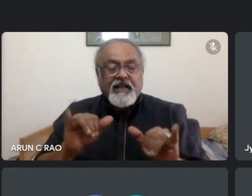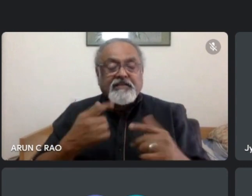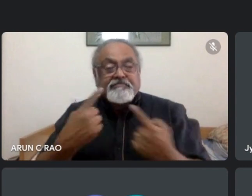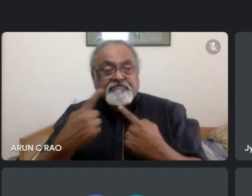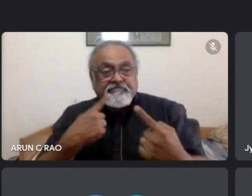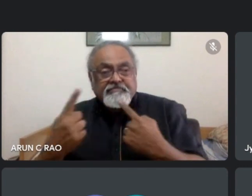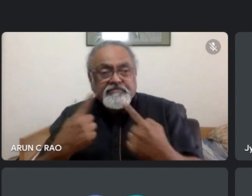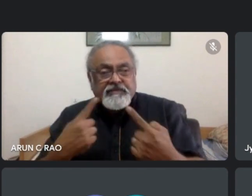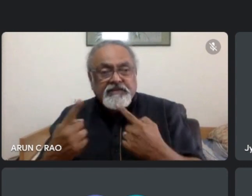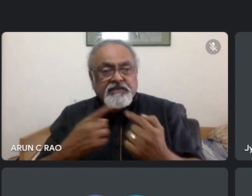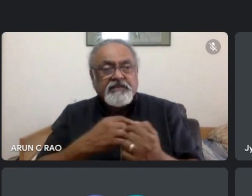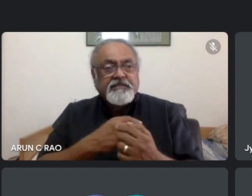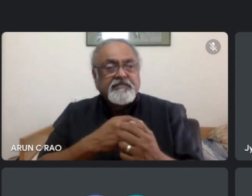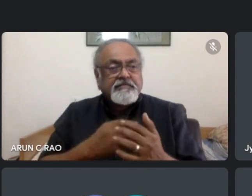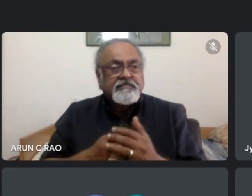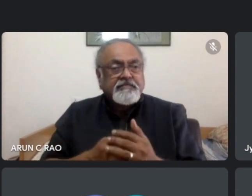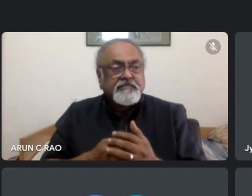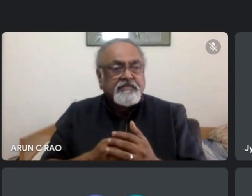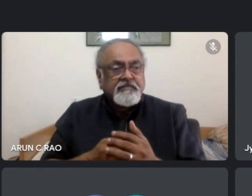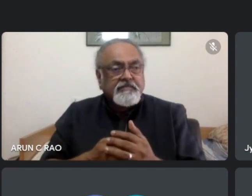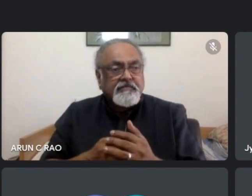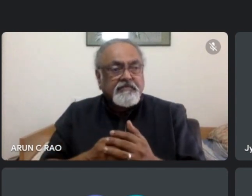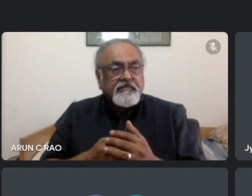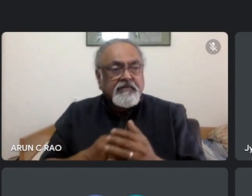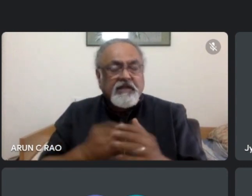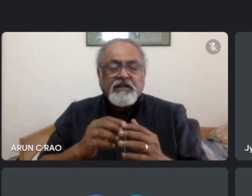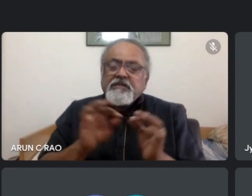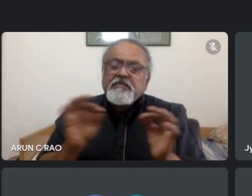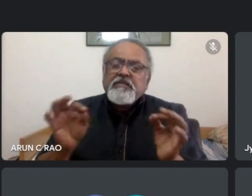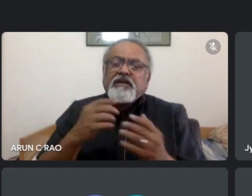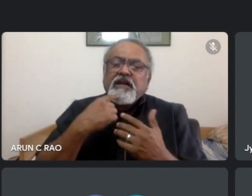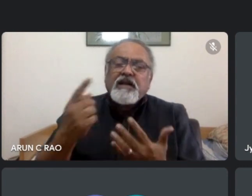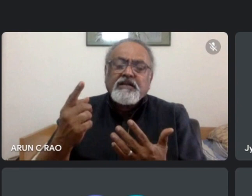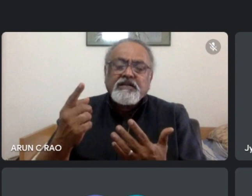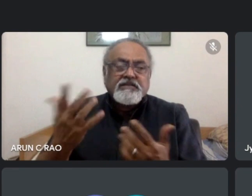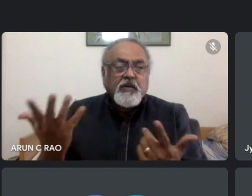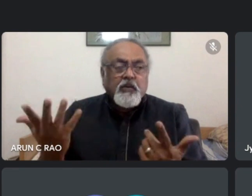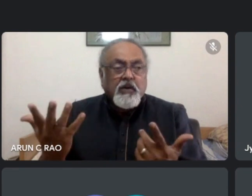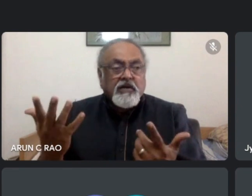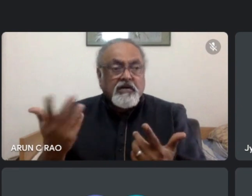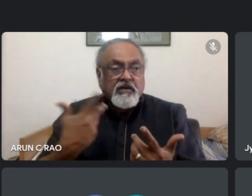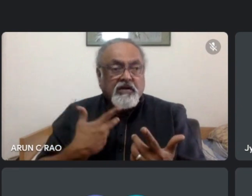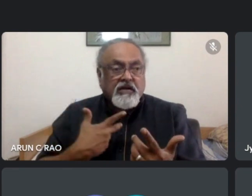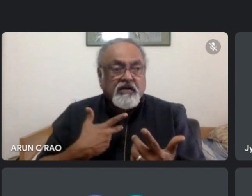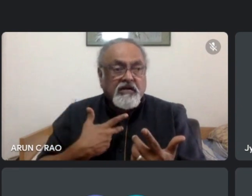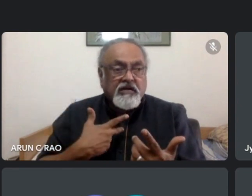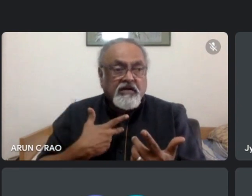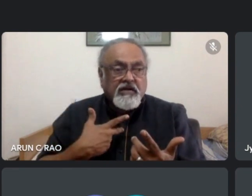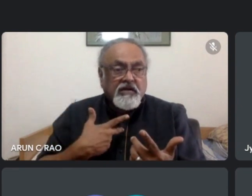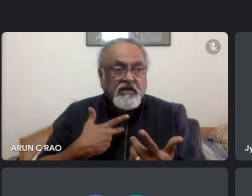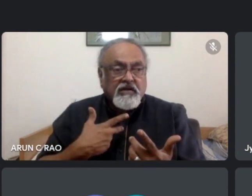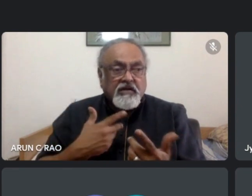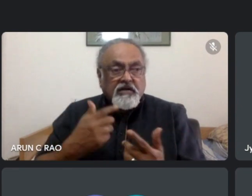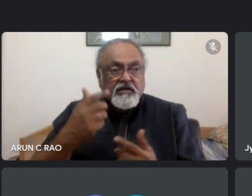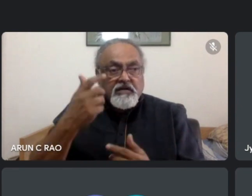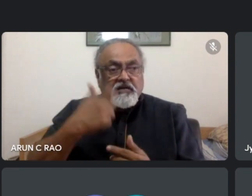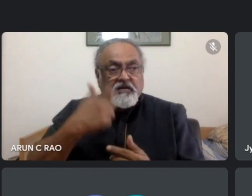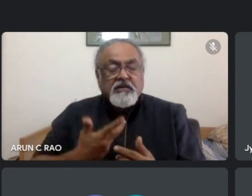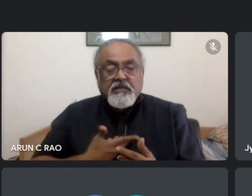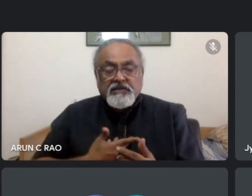could simply tell someone that I, as a person with